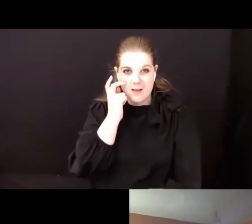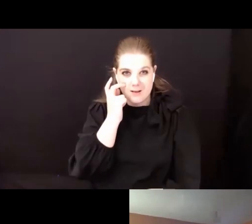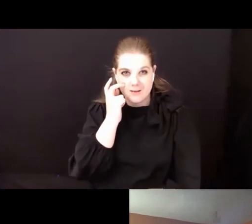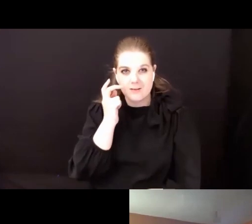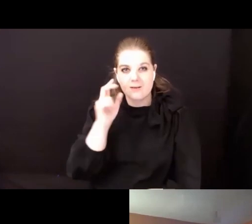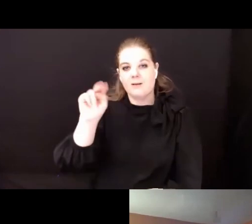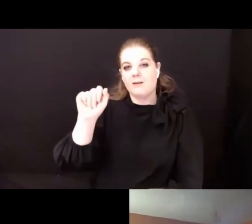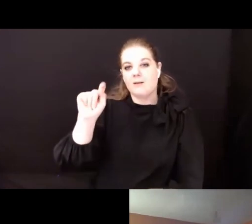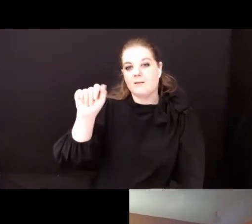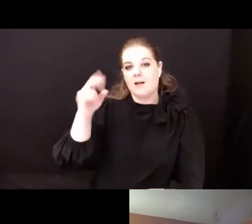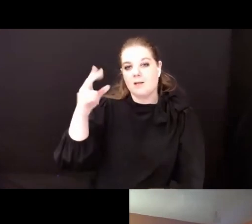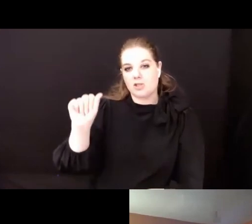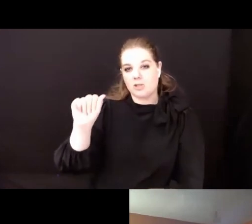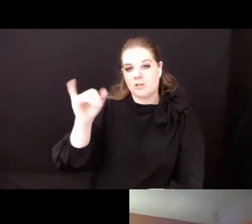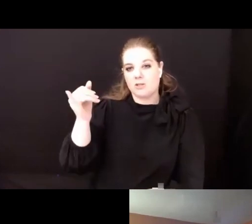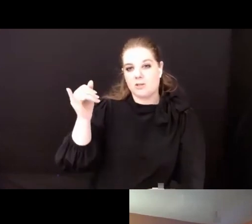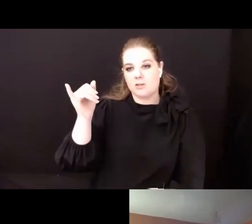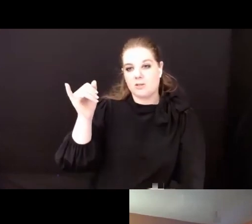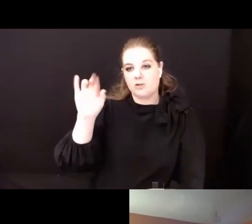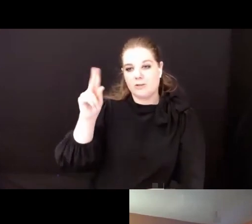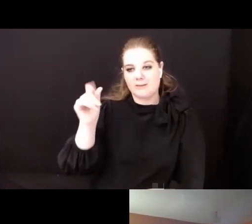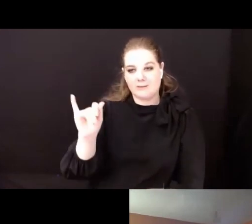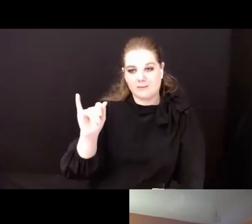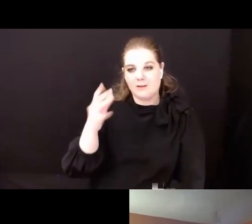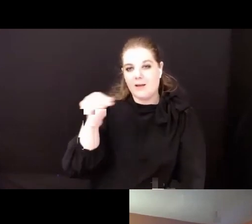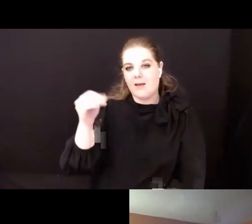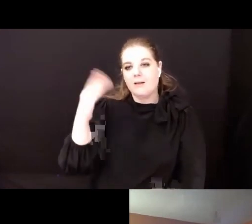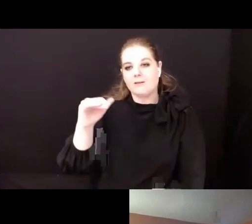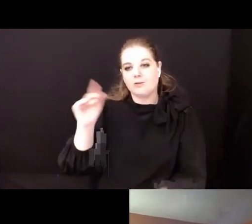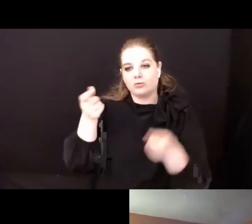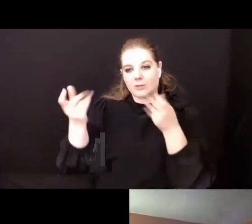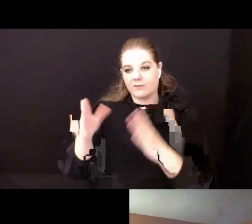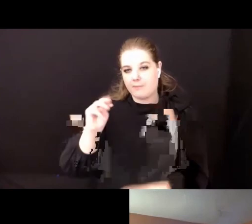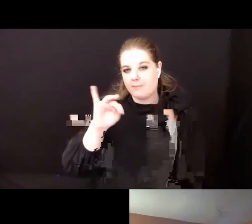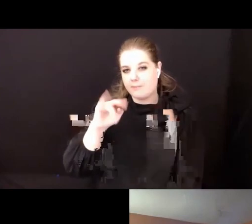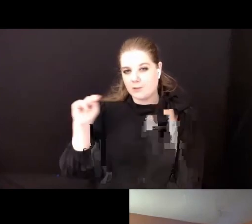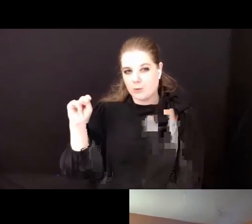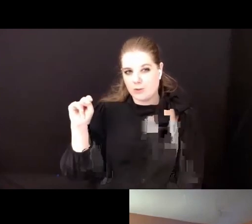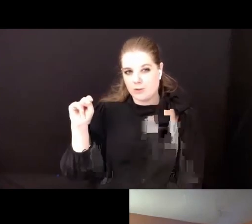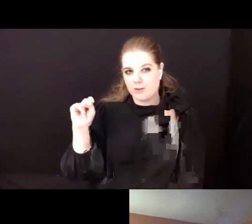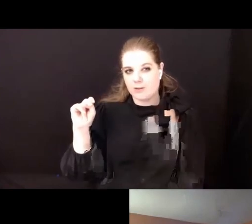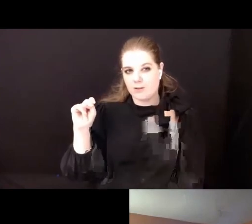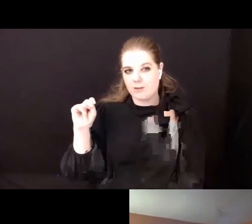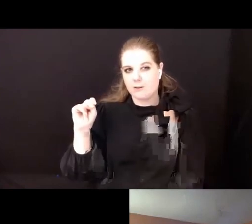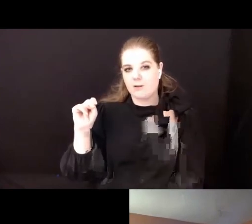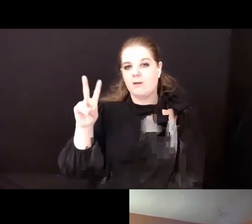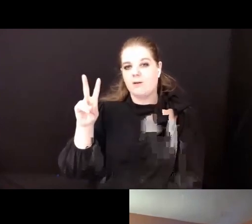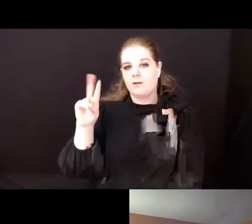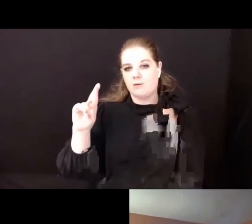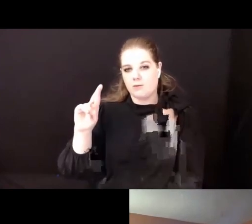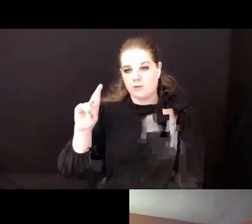Jurdy, and Director of Minnesota Vocational Rehab Services,